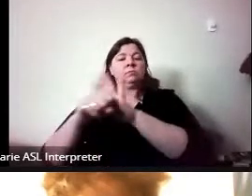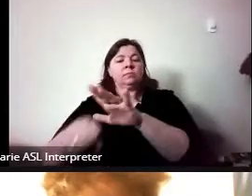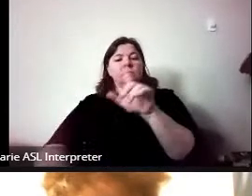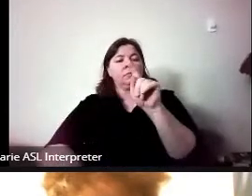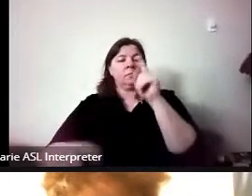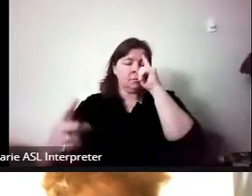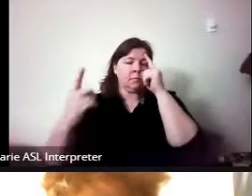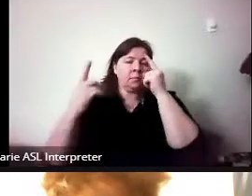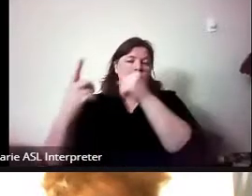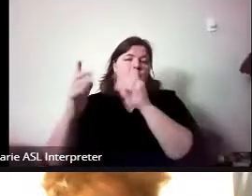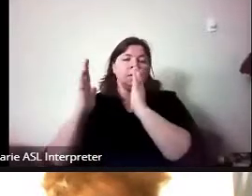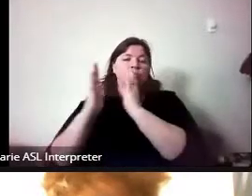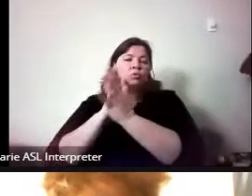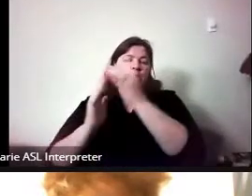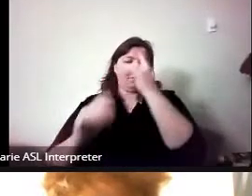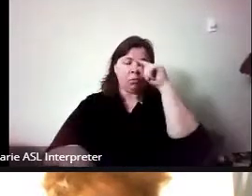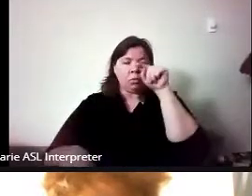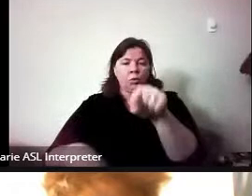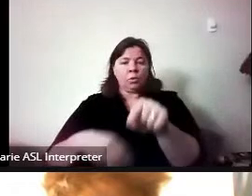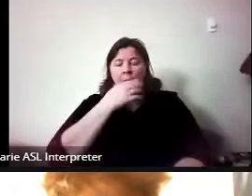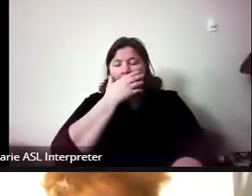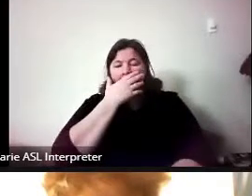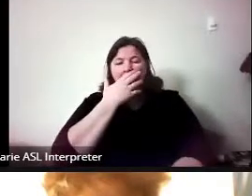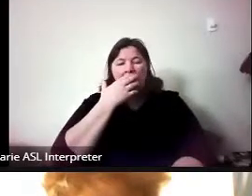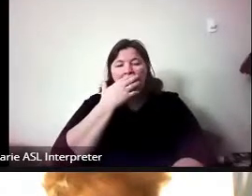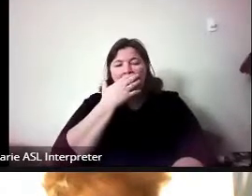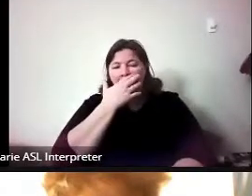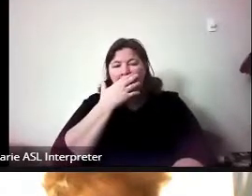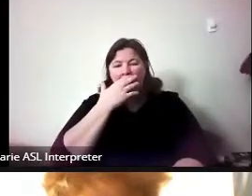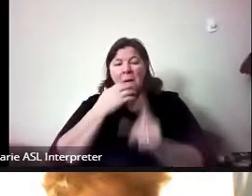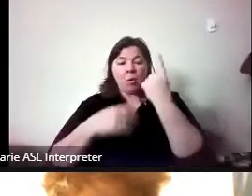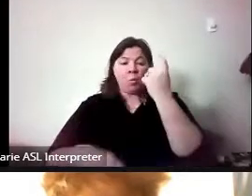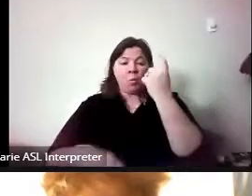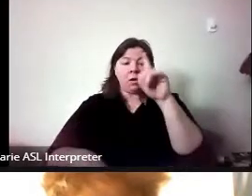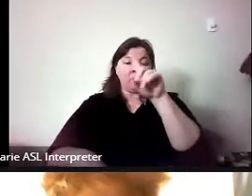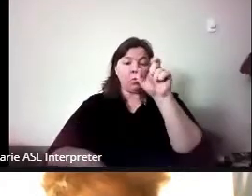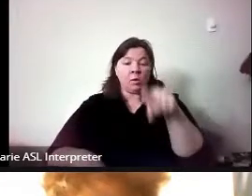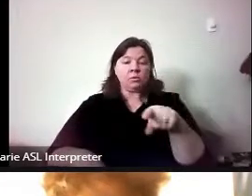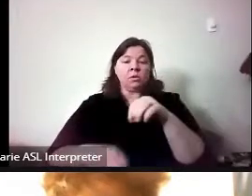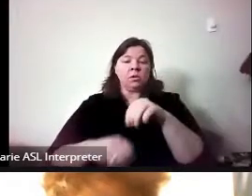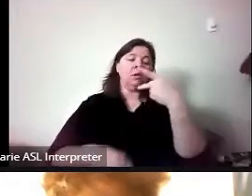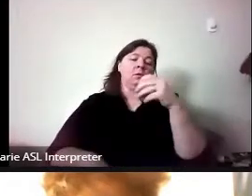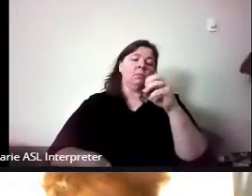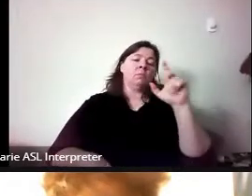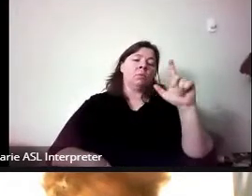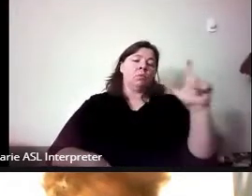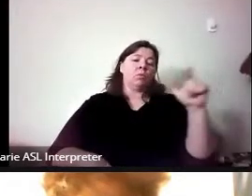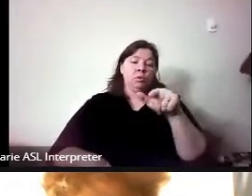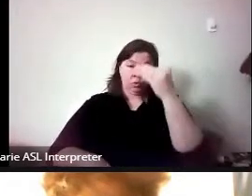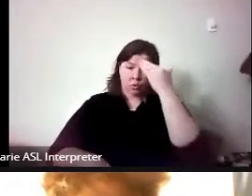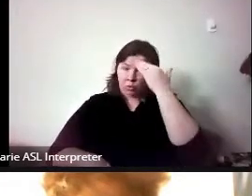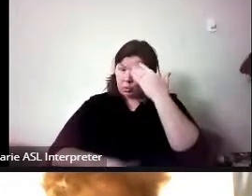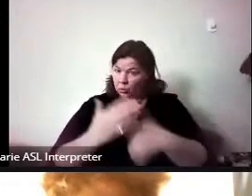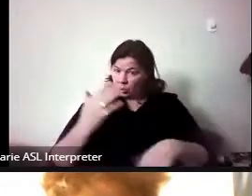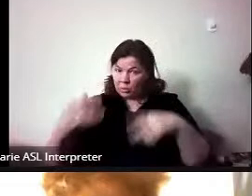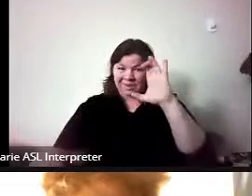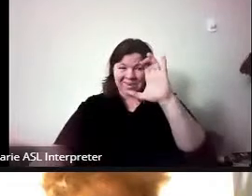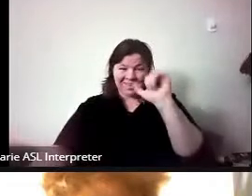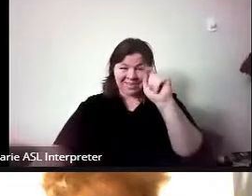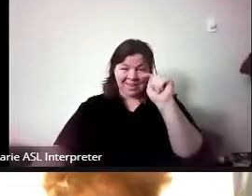targeted traffic for you. One of the questions in the poll was, do you know what CATMO